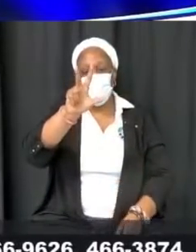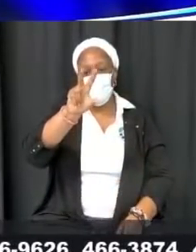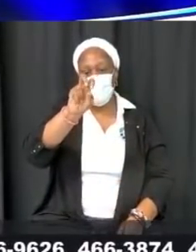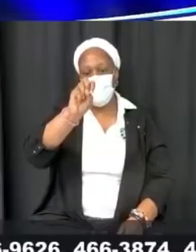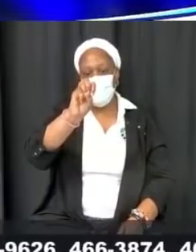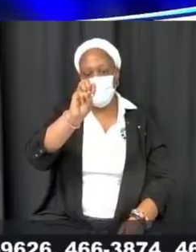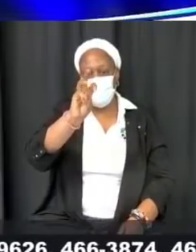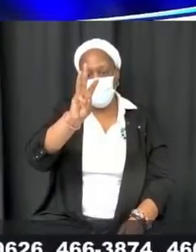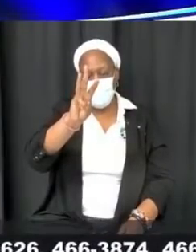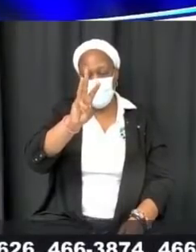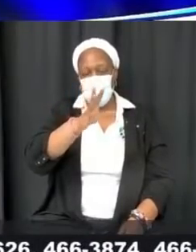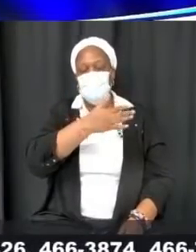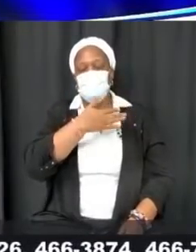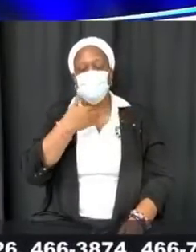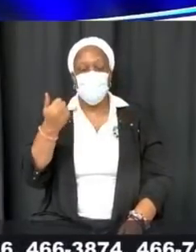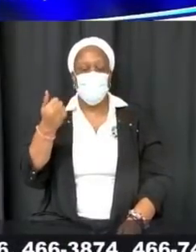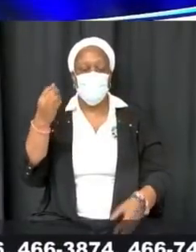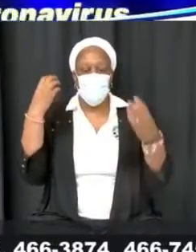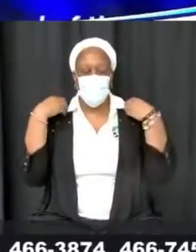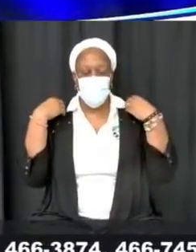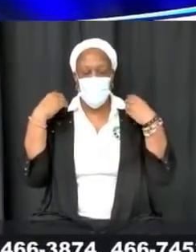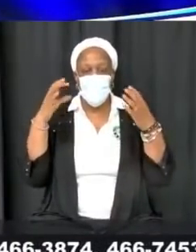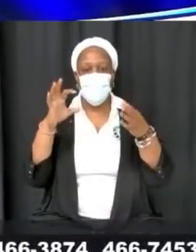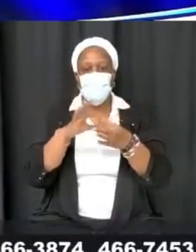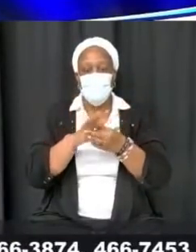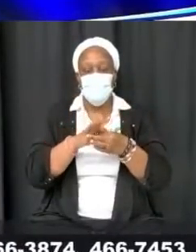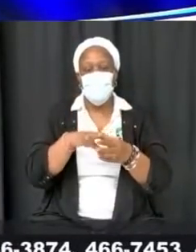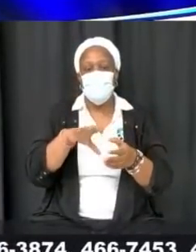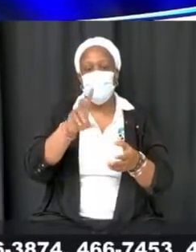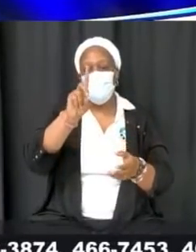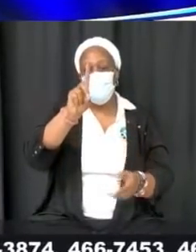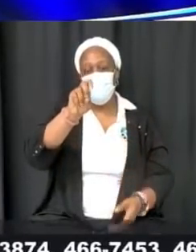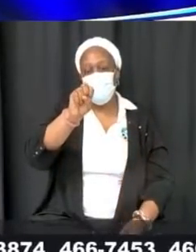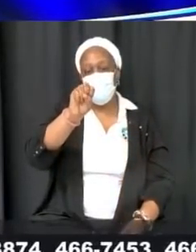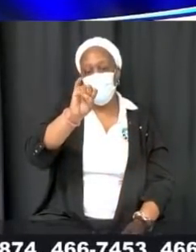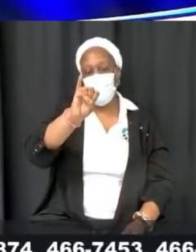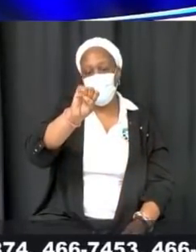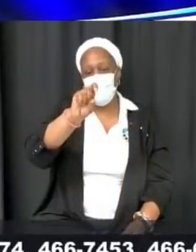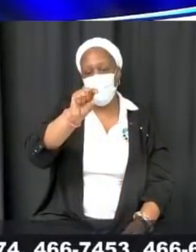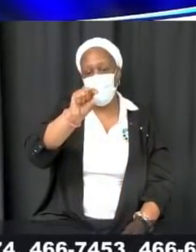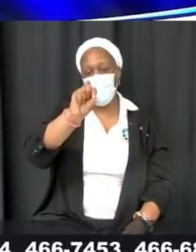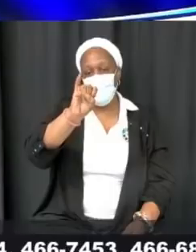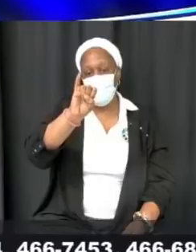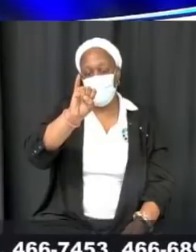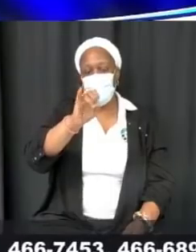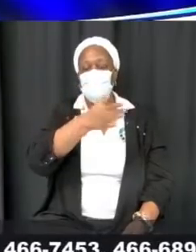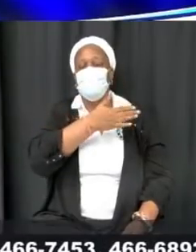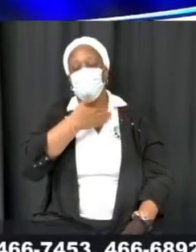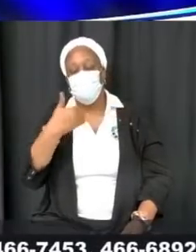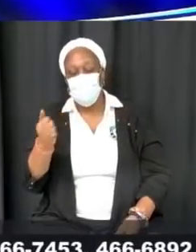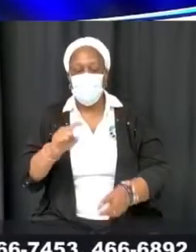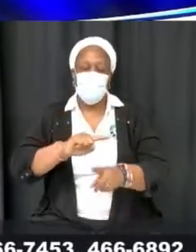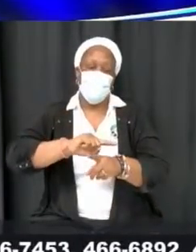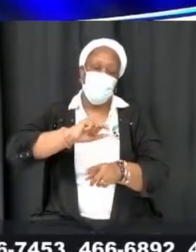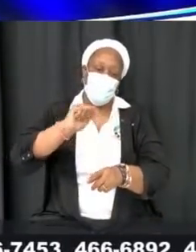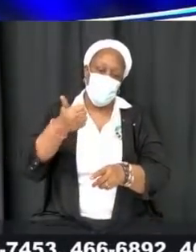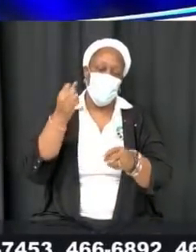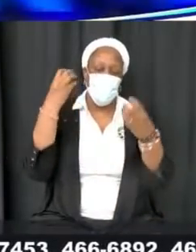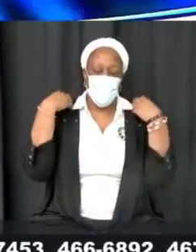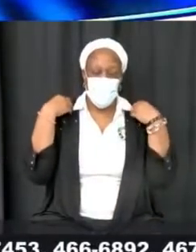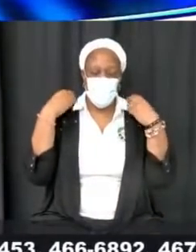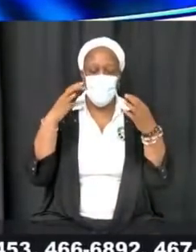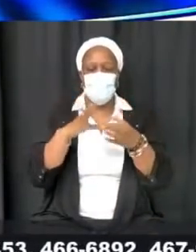of Digicel, and Ms. Pat Walters of the Cable for their spirit of